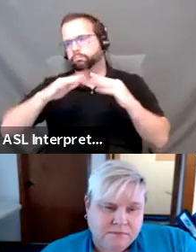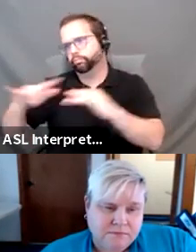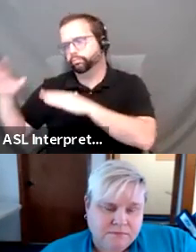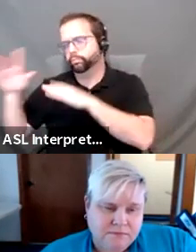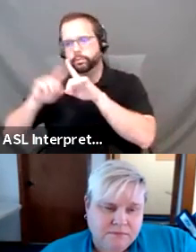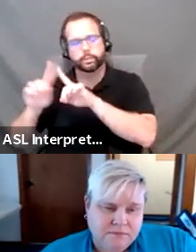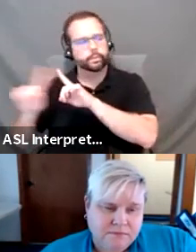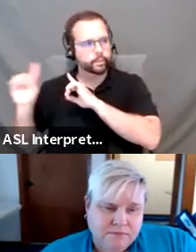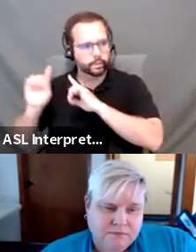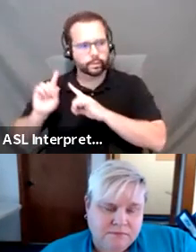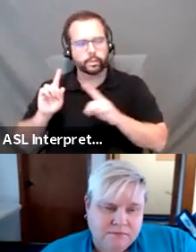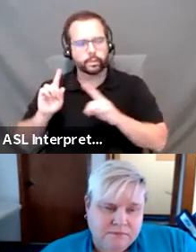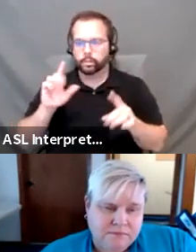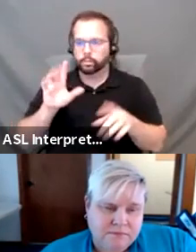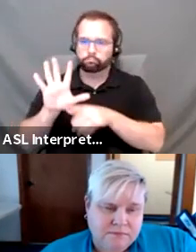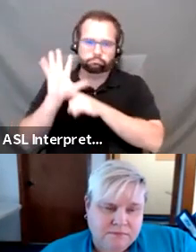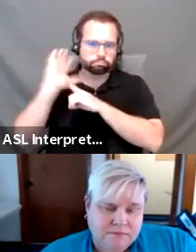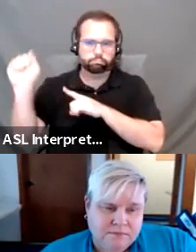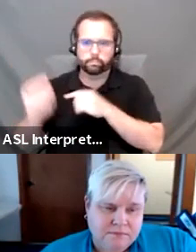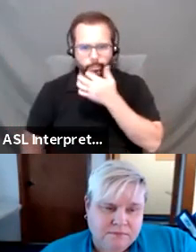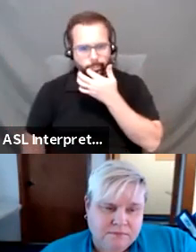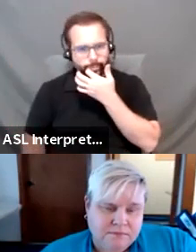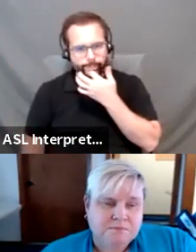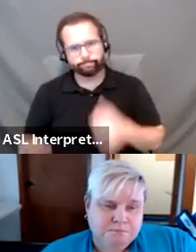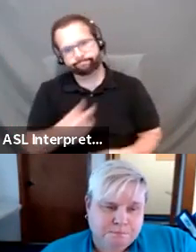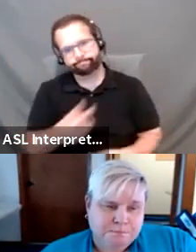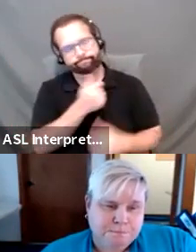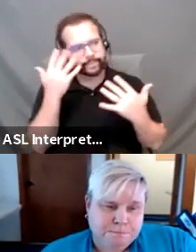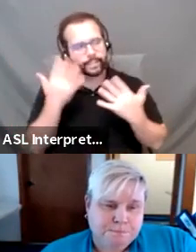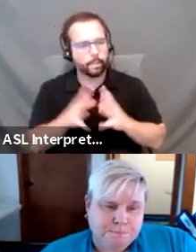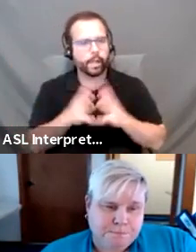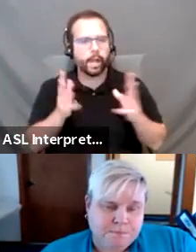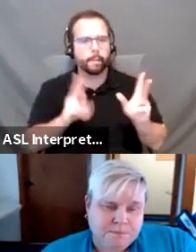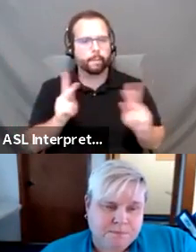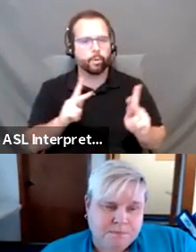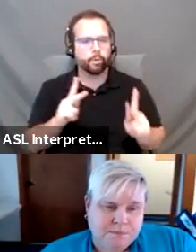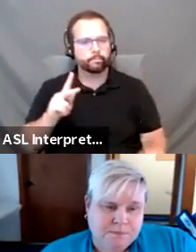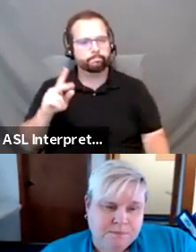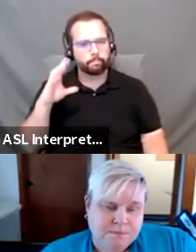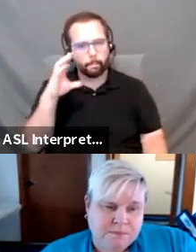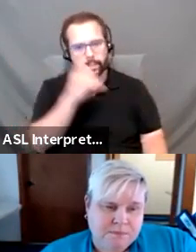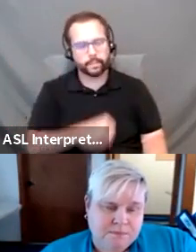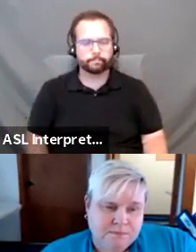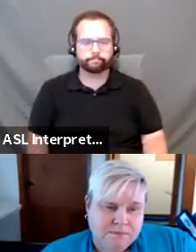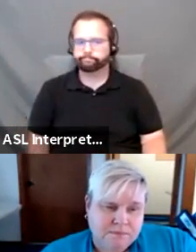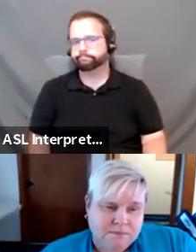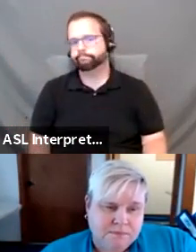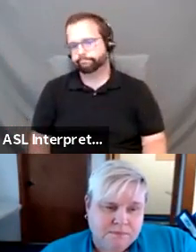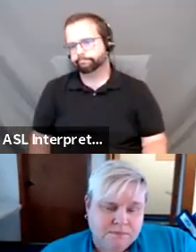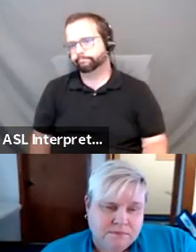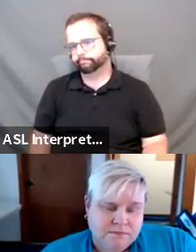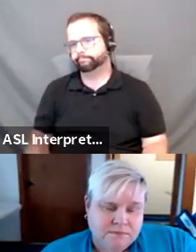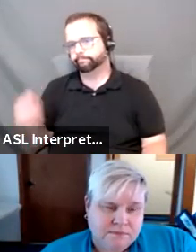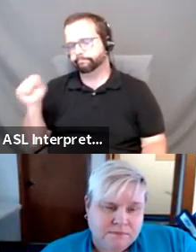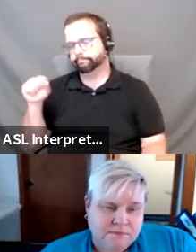things. So it's a shame that so many people are missing out on it. Yeah, and again,